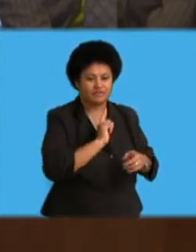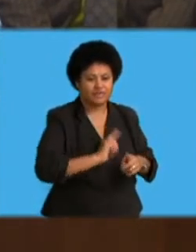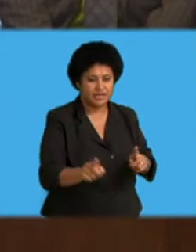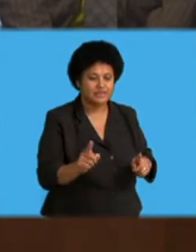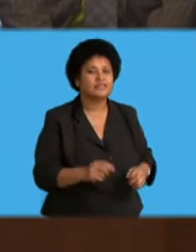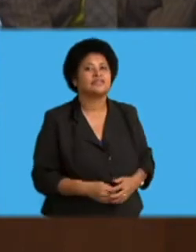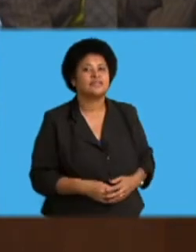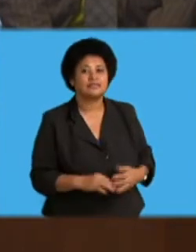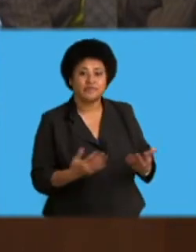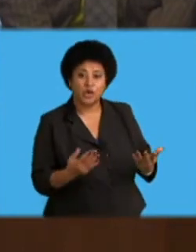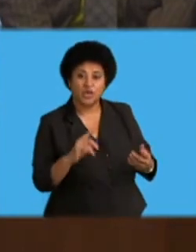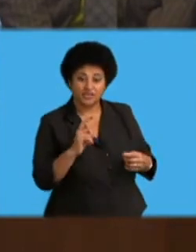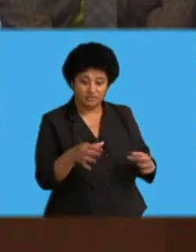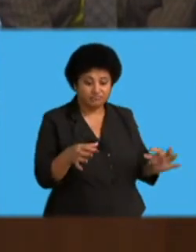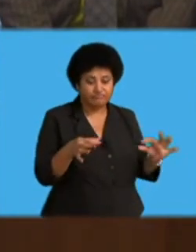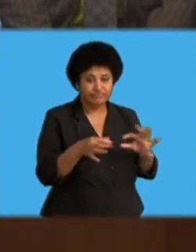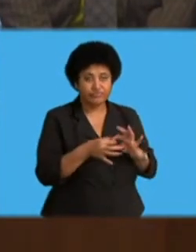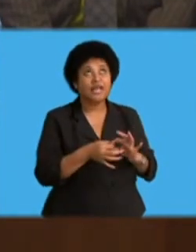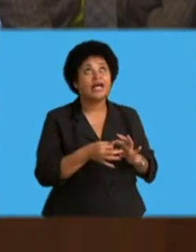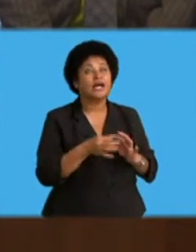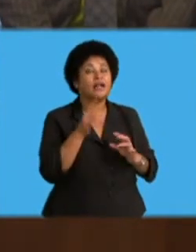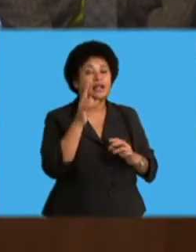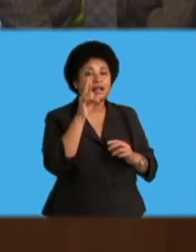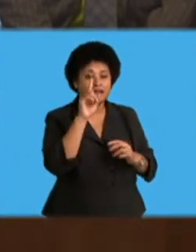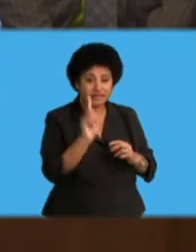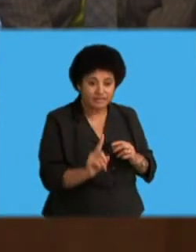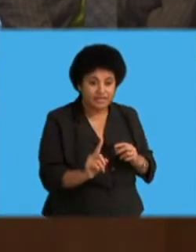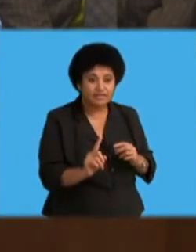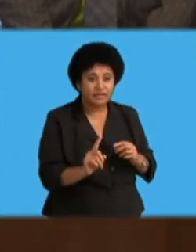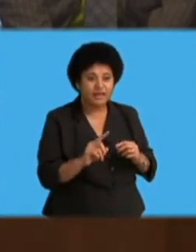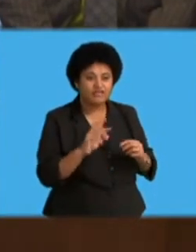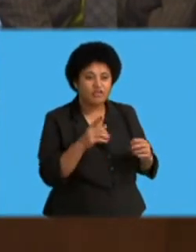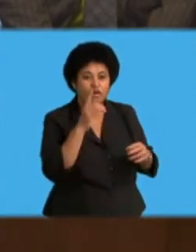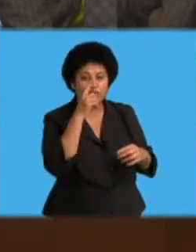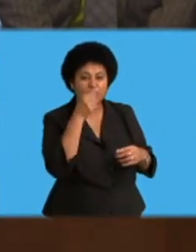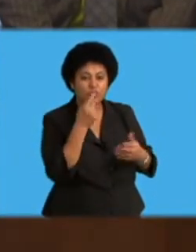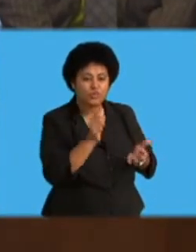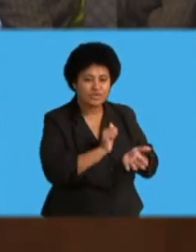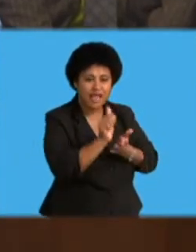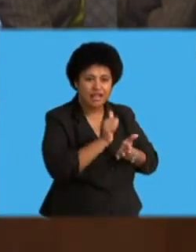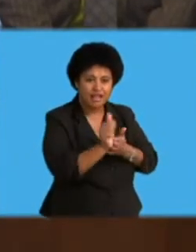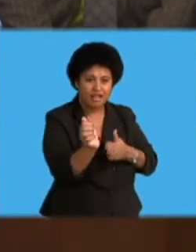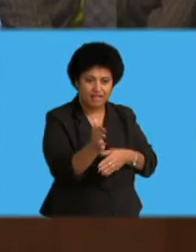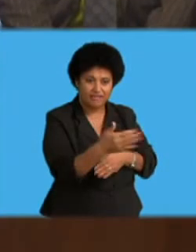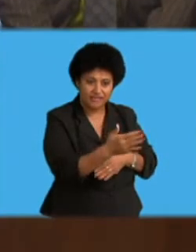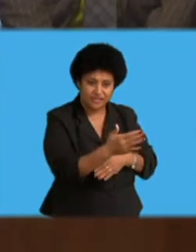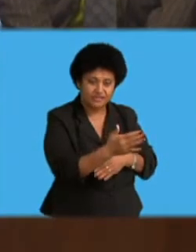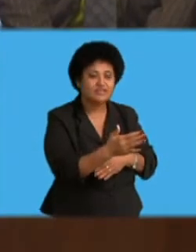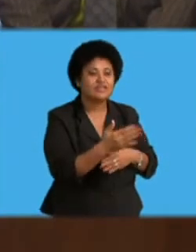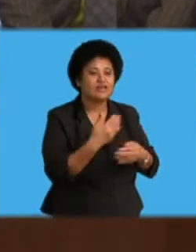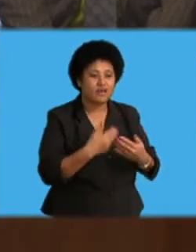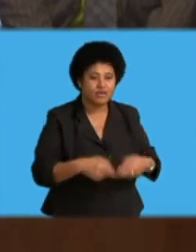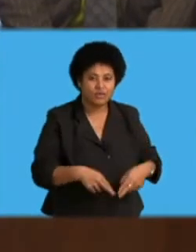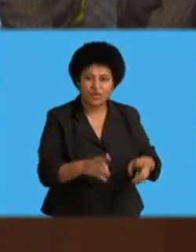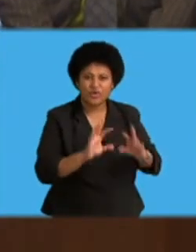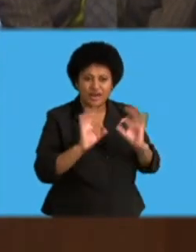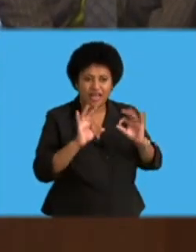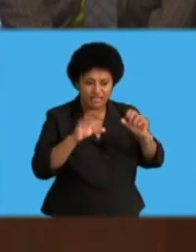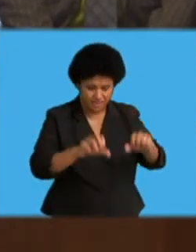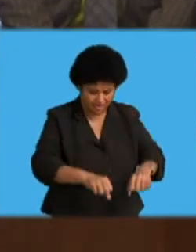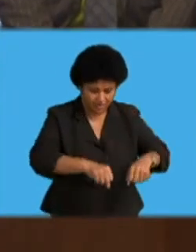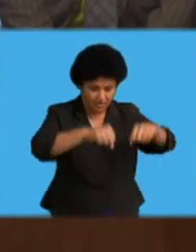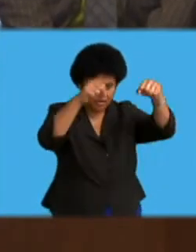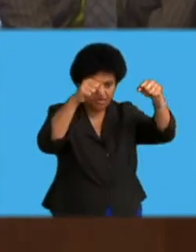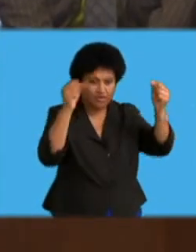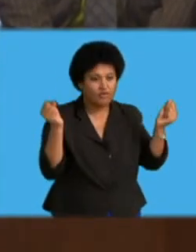If we are able to connect electricity to people who sell fish by the roadside, but unfortunately they don't have access to refrigeration, and they have to